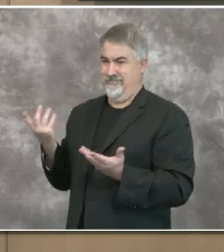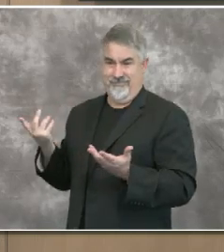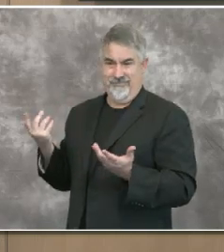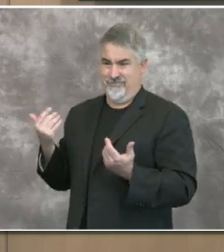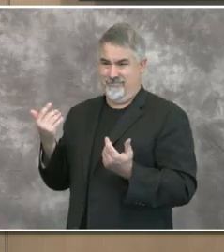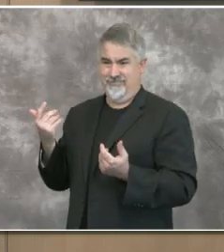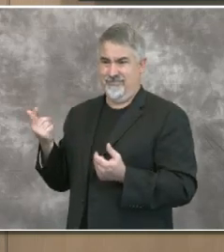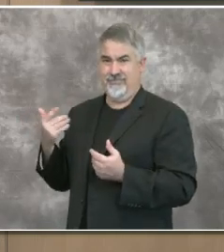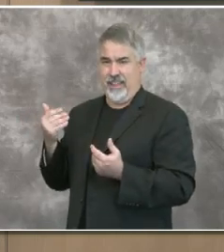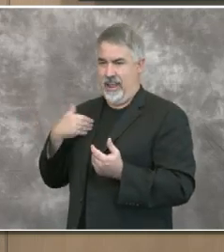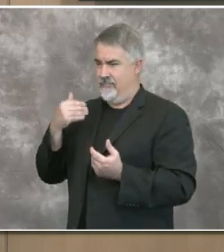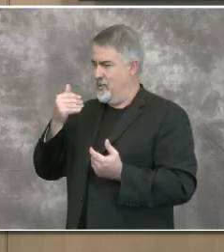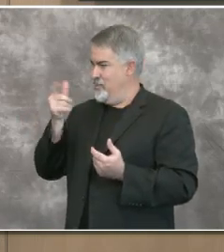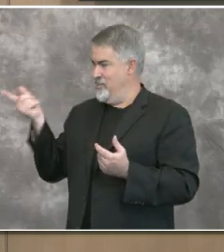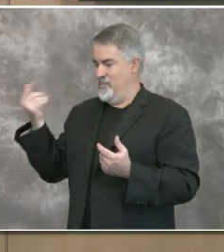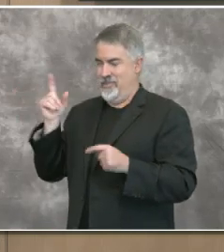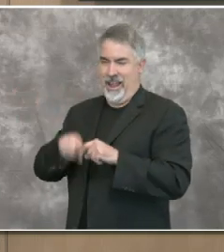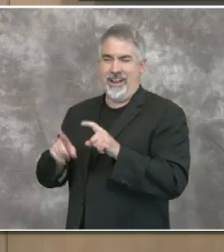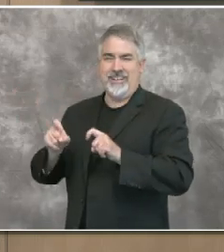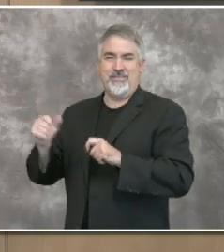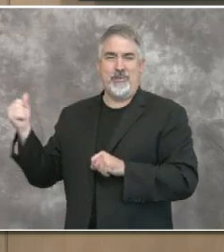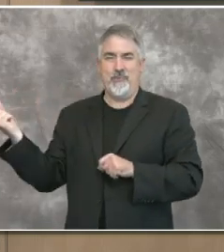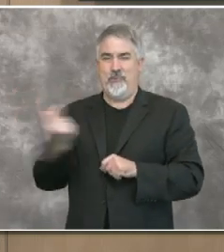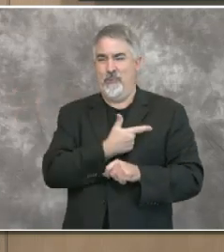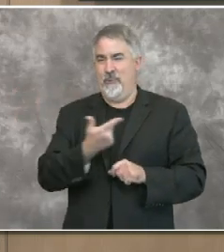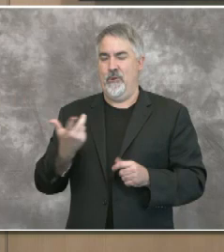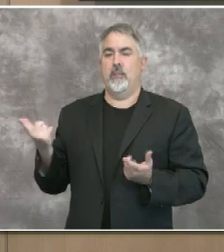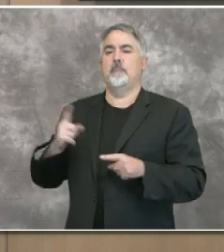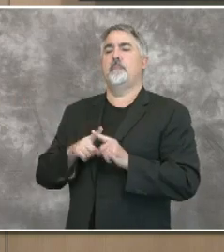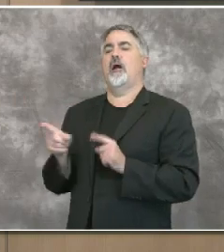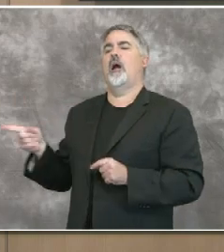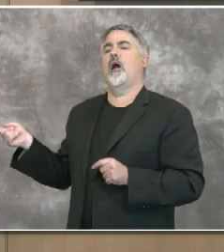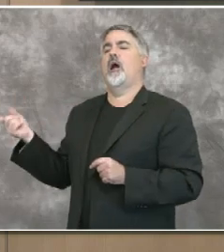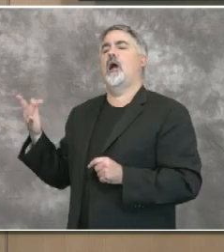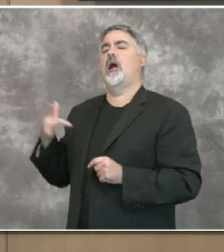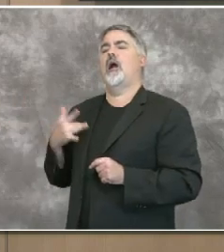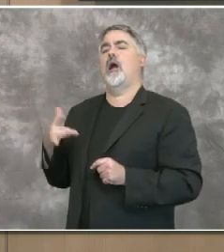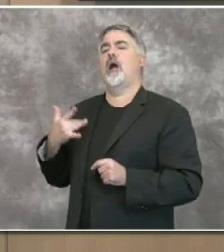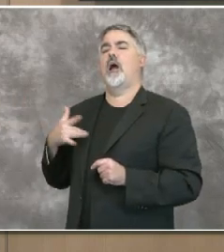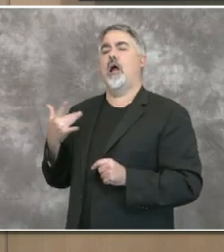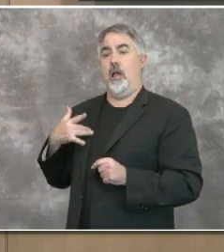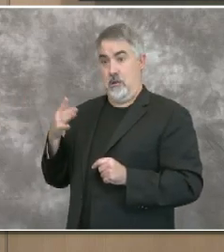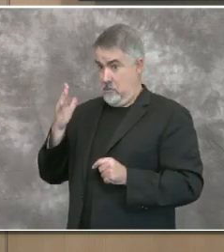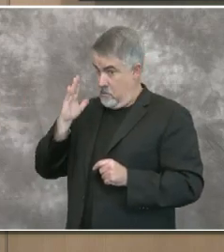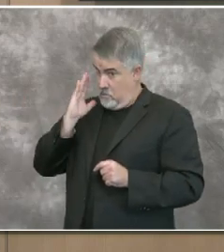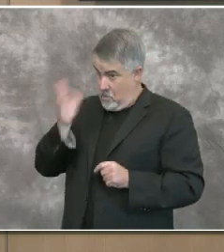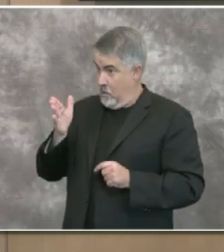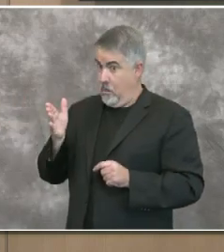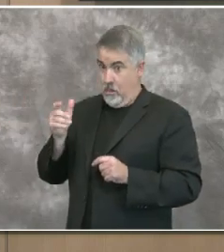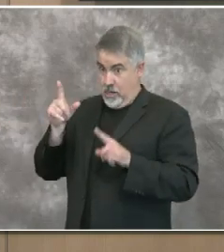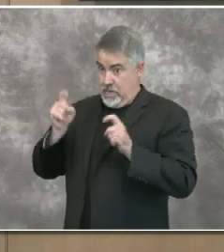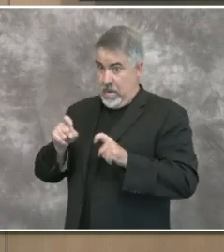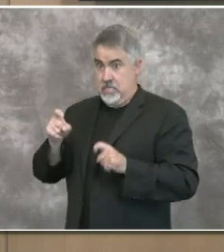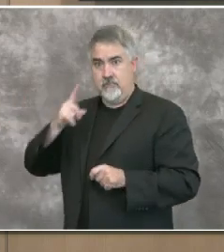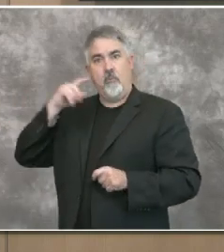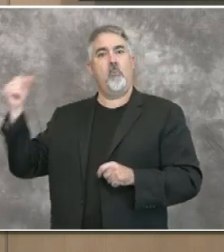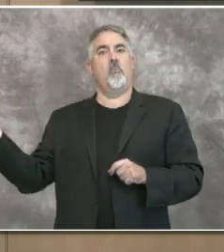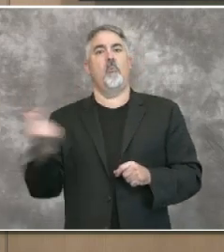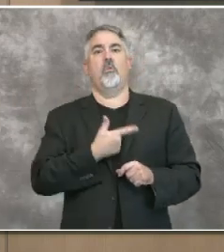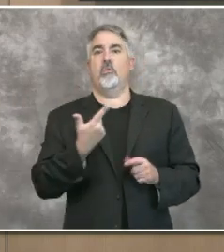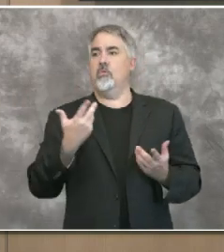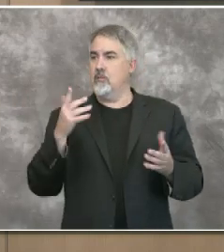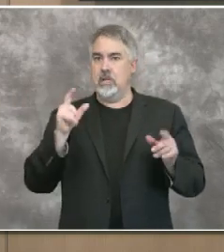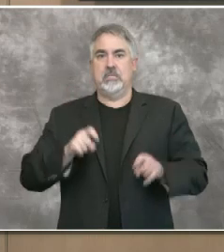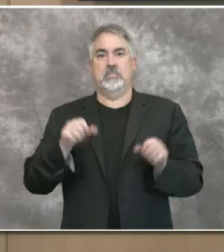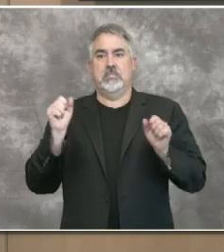you estimate that widespread testing will be available to the public? Well, the answer is I don't